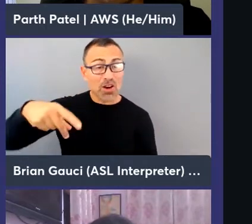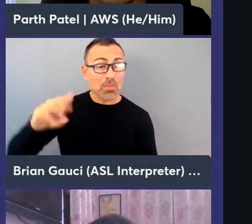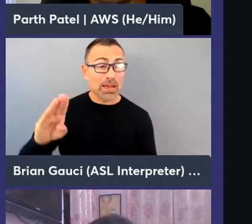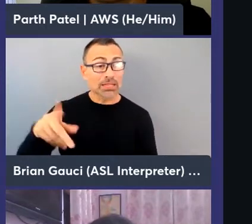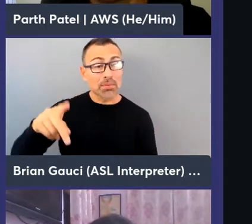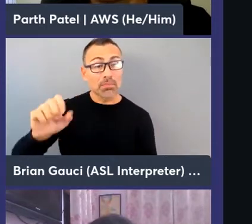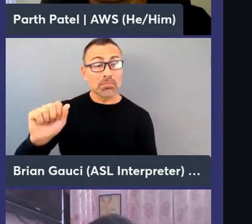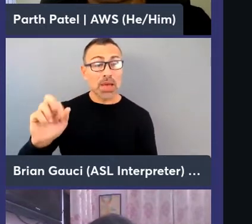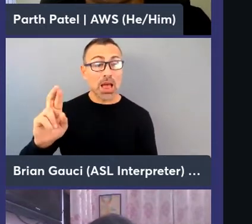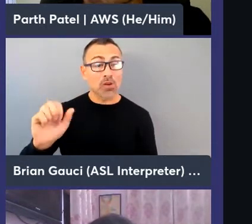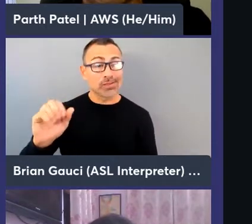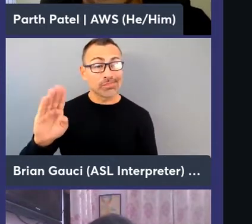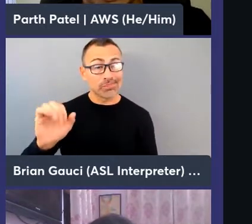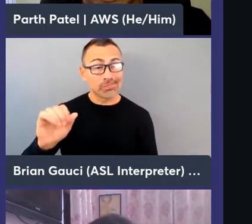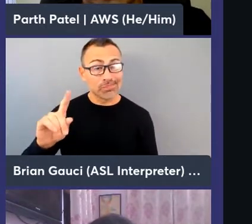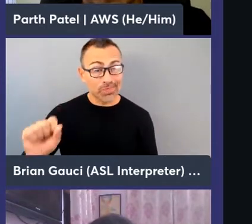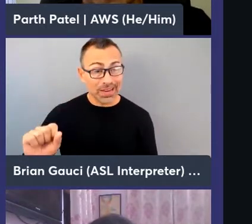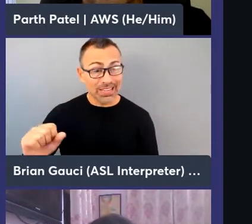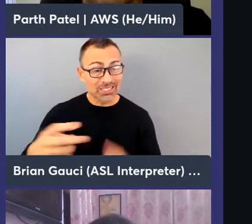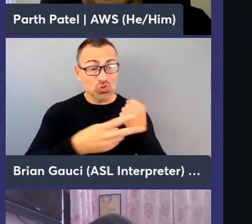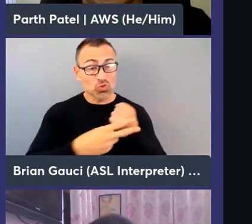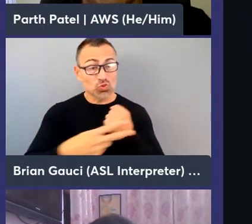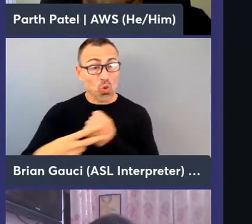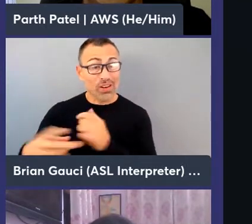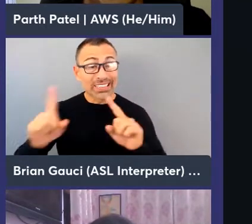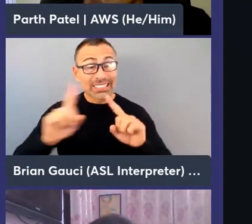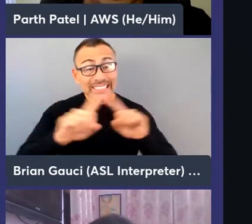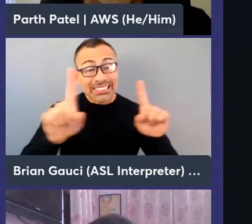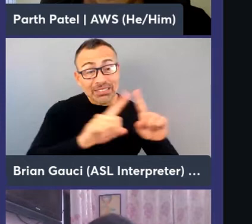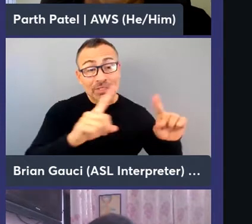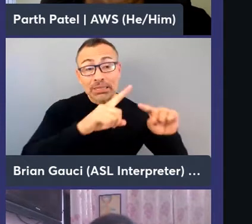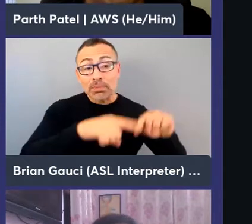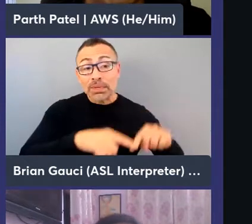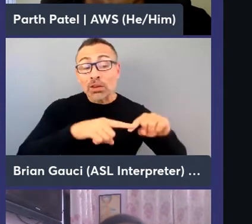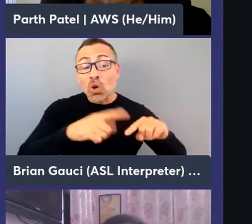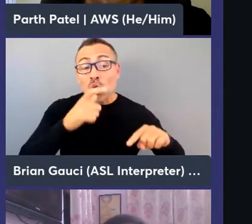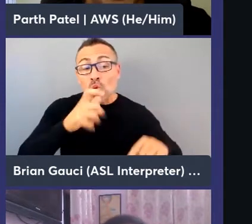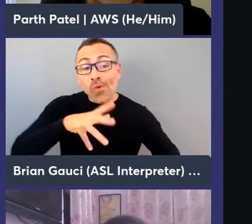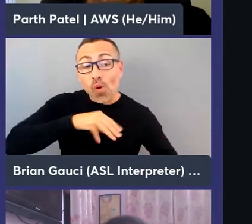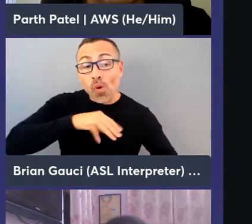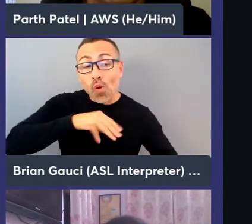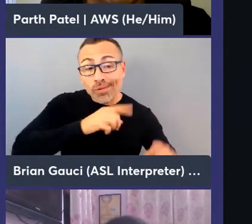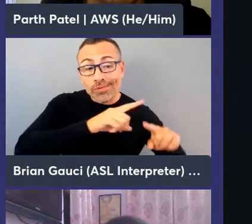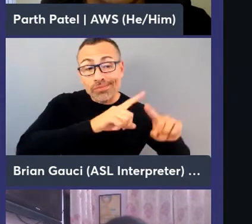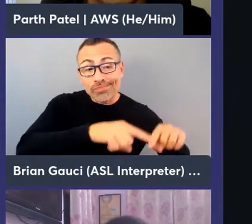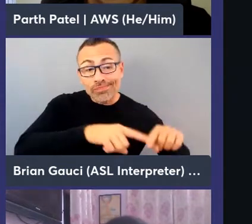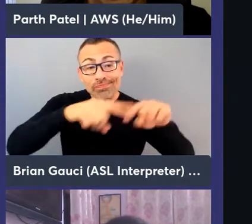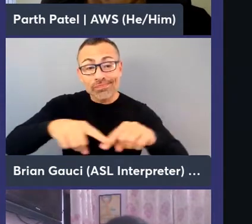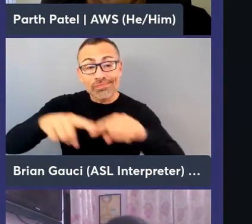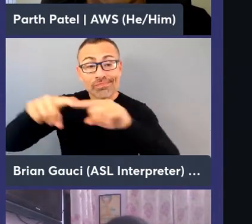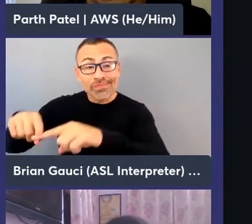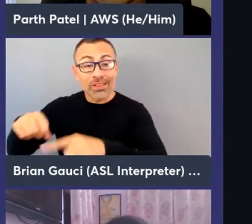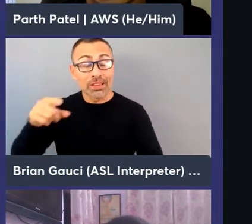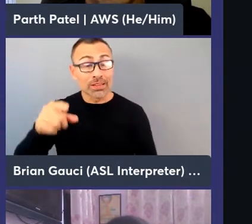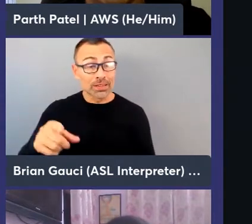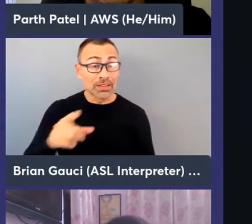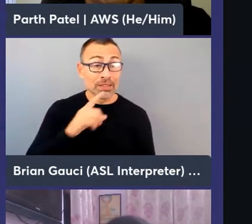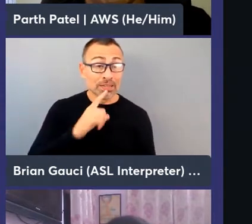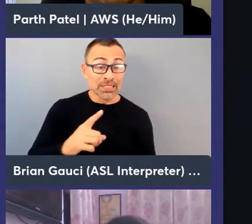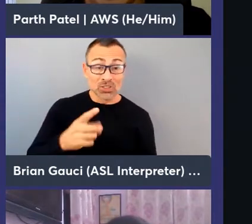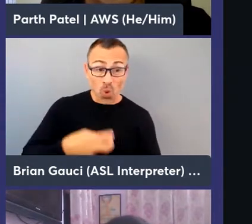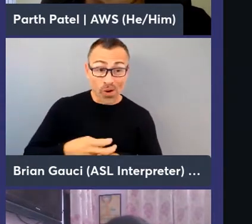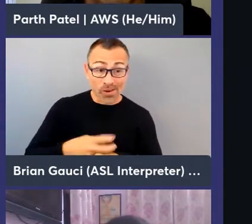differently based on the owner of this data. It is very hard for anyone who is starting for the first